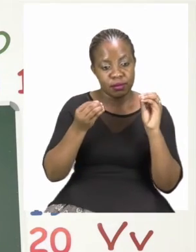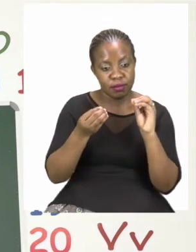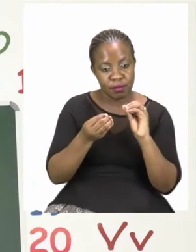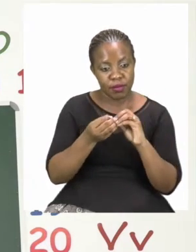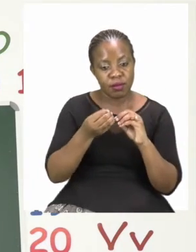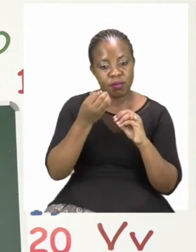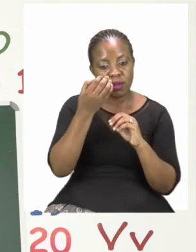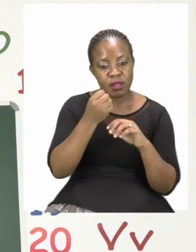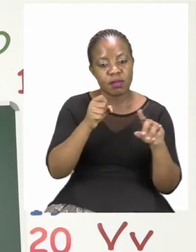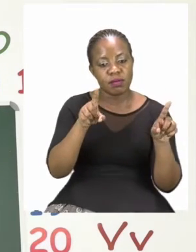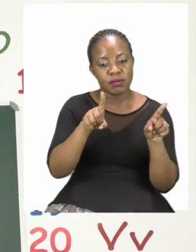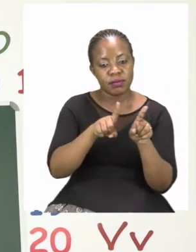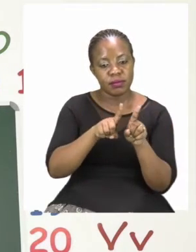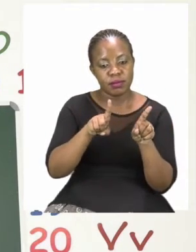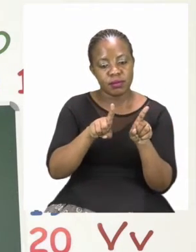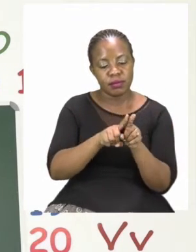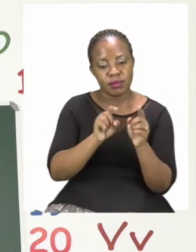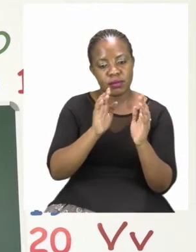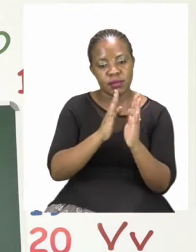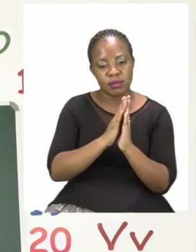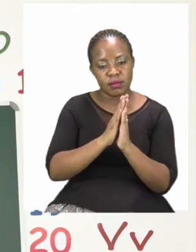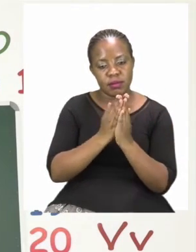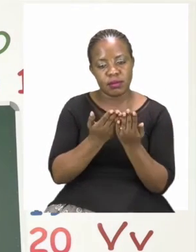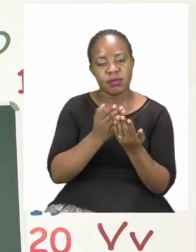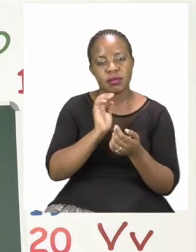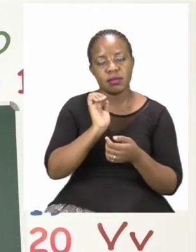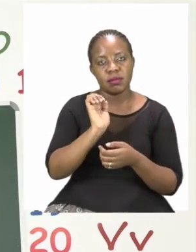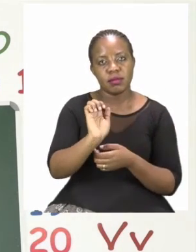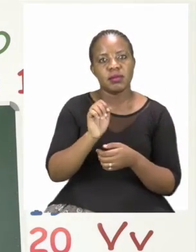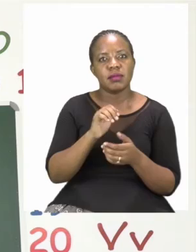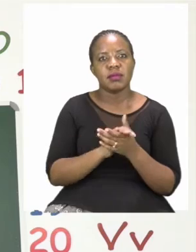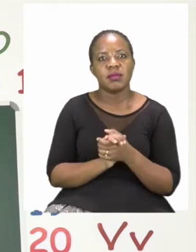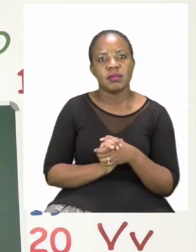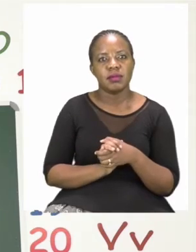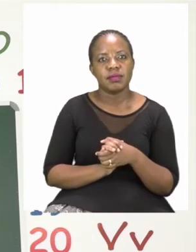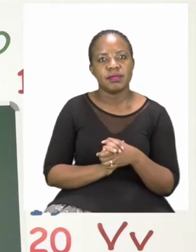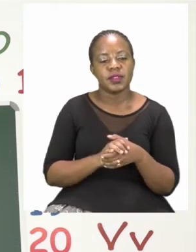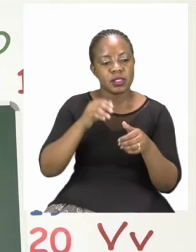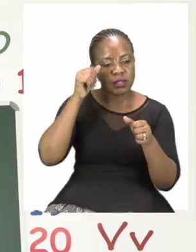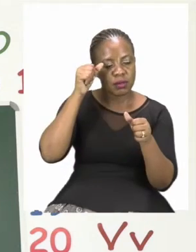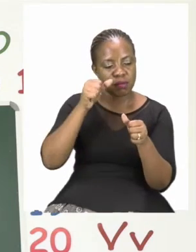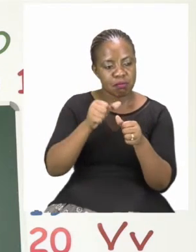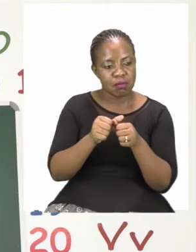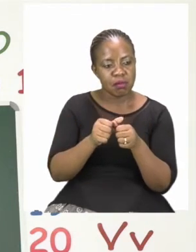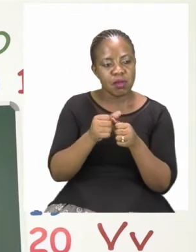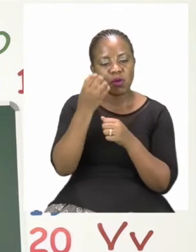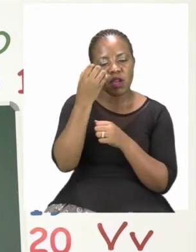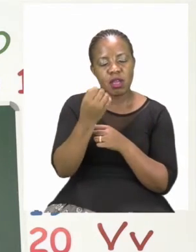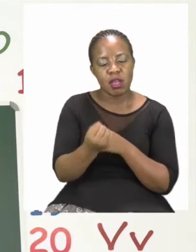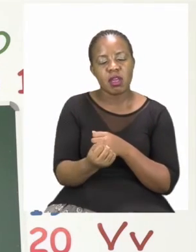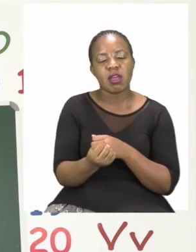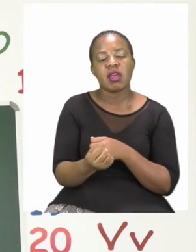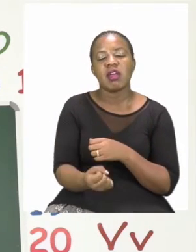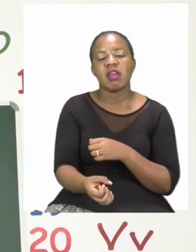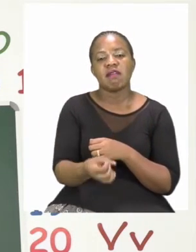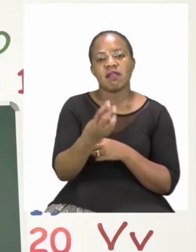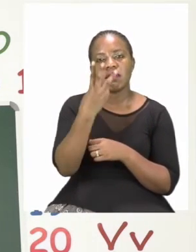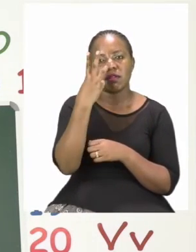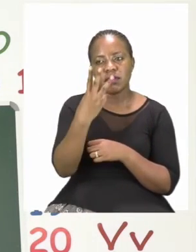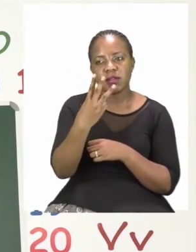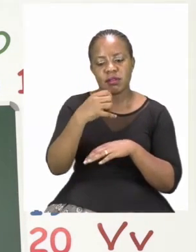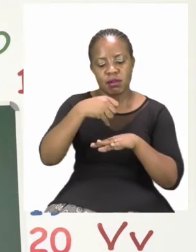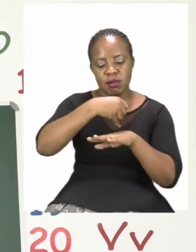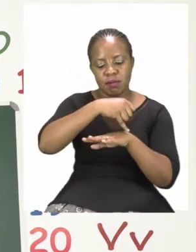part together. Remember, I said that there are 3 places that a number can sit. So